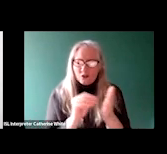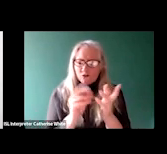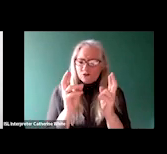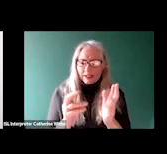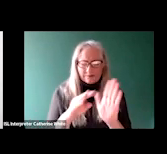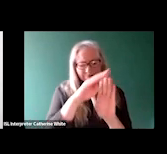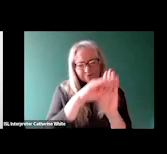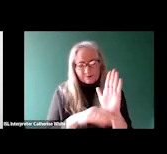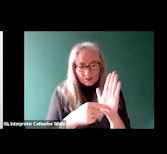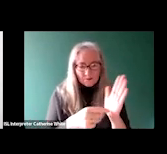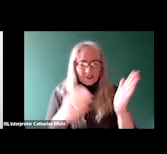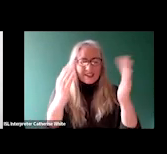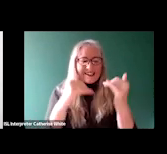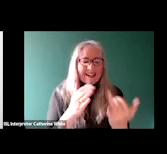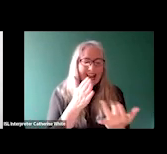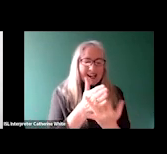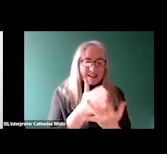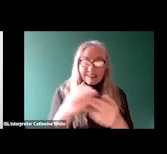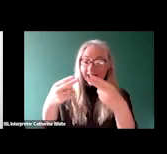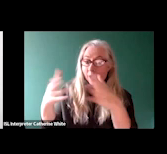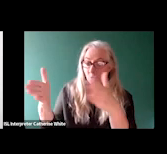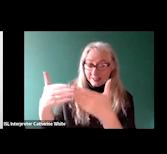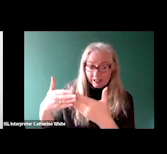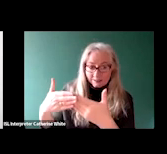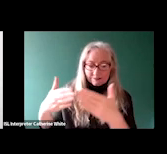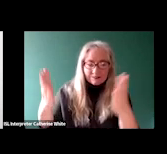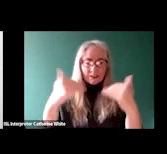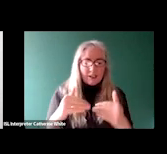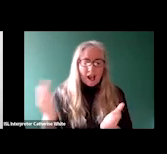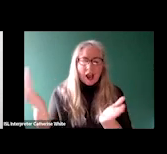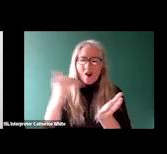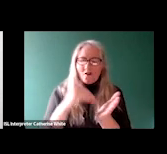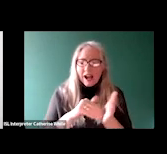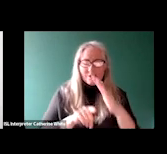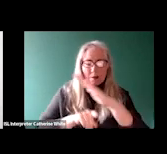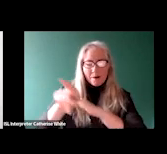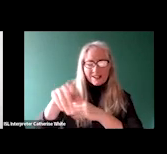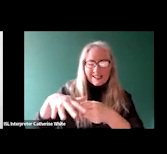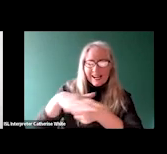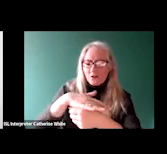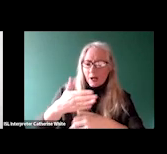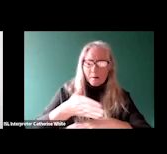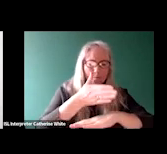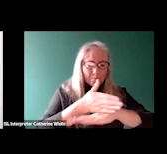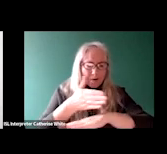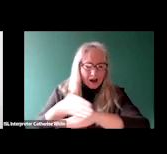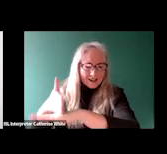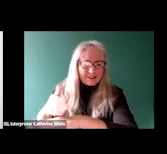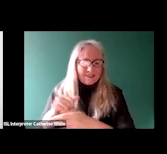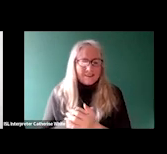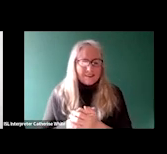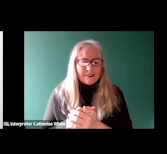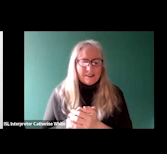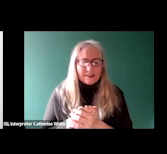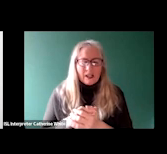Then we have accessibility in the outdoor environment. We have arrival and departure areas such as parking and so on. We have horizontal